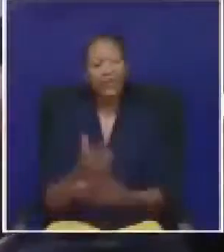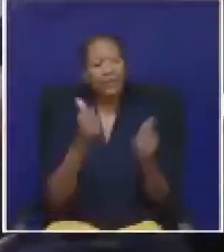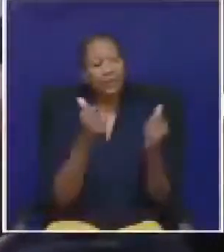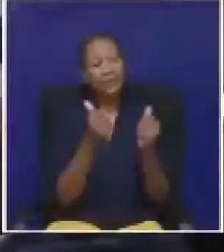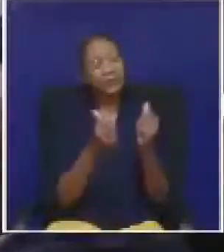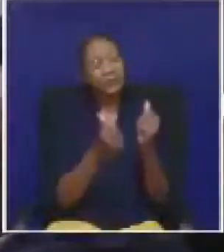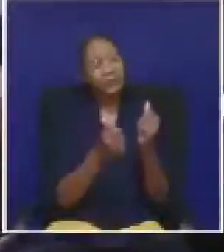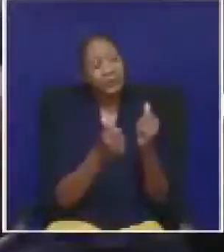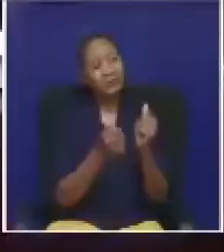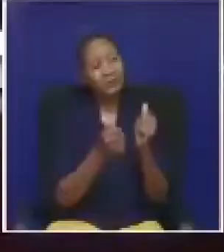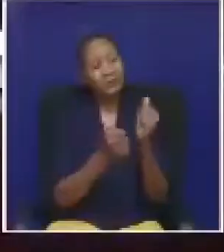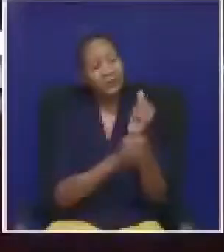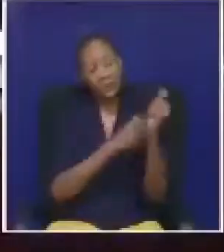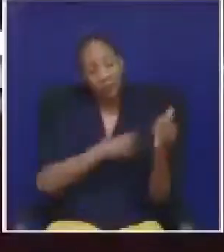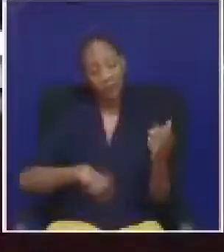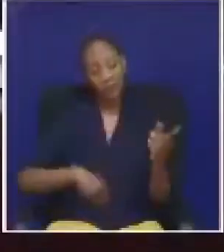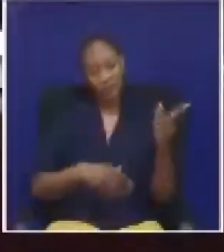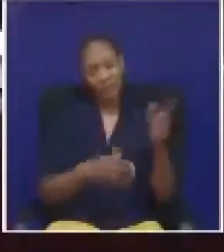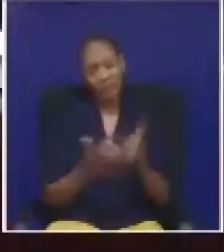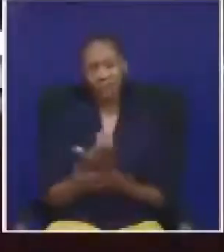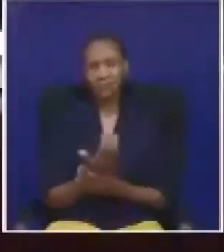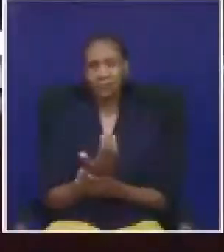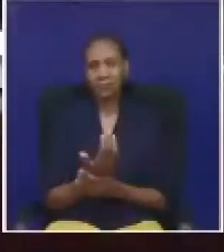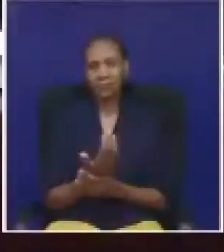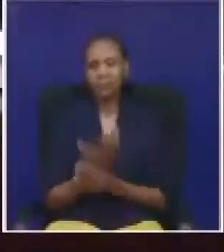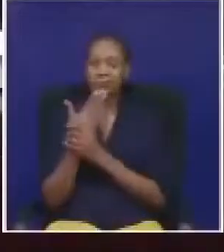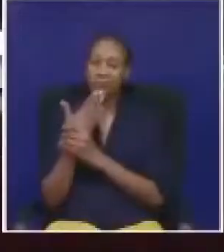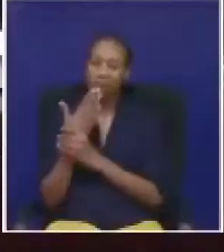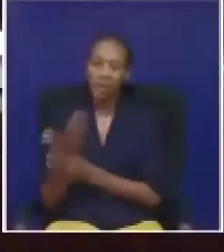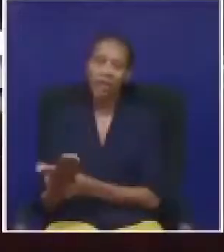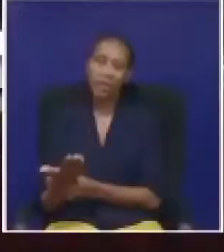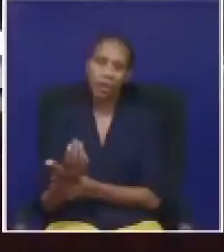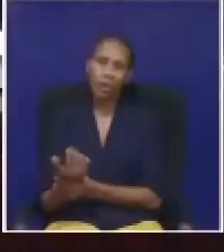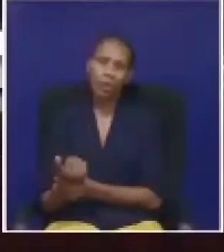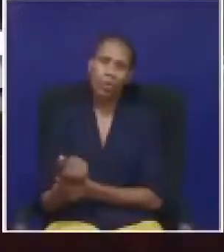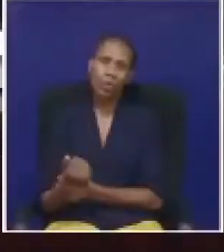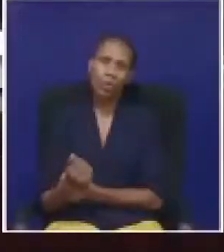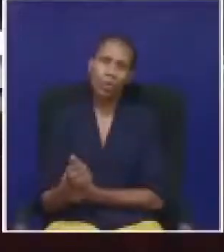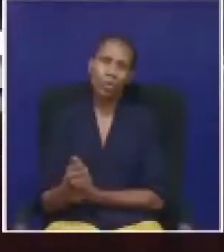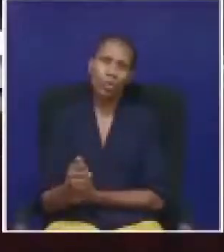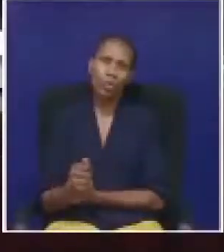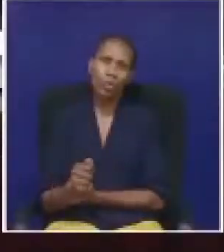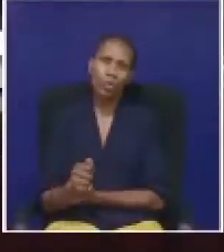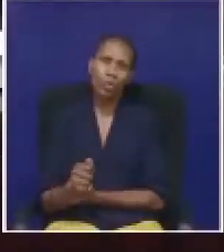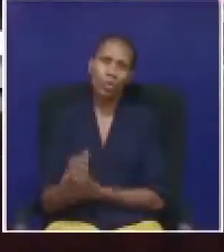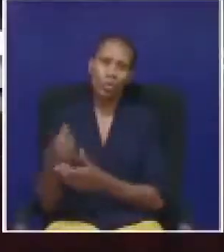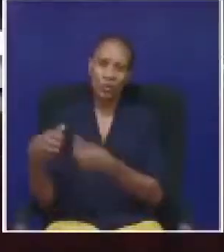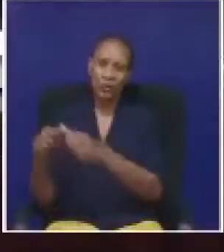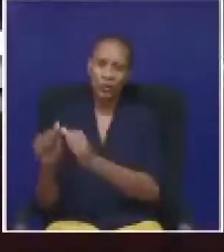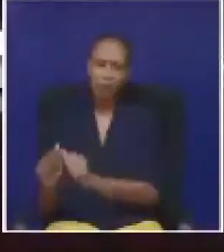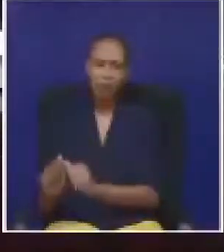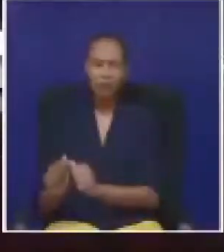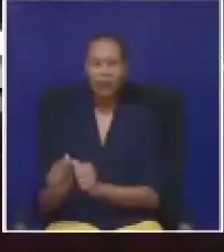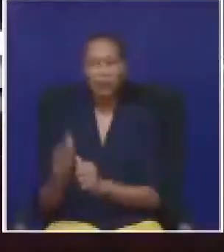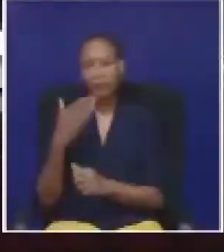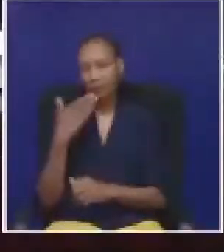President. Thank you, Honorable Chairperson, Honorable Mwale.